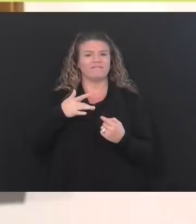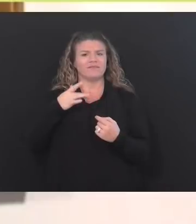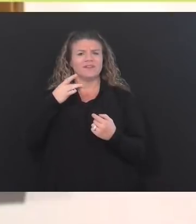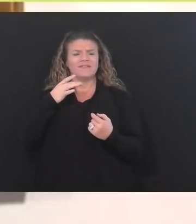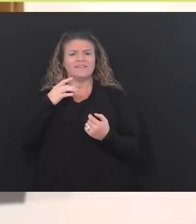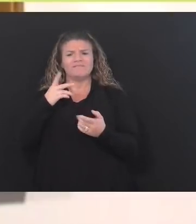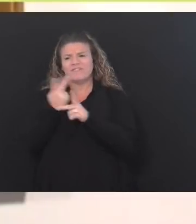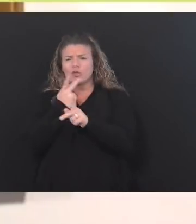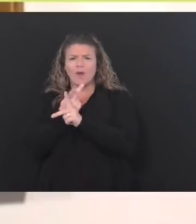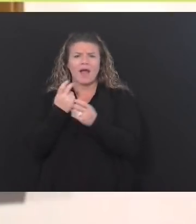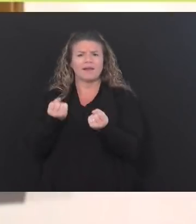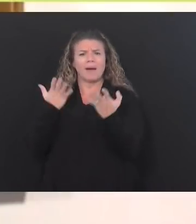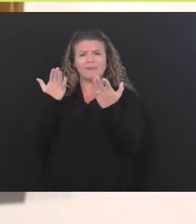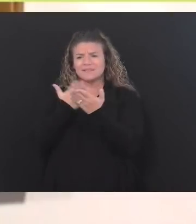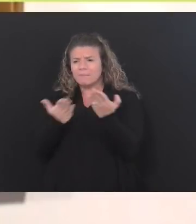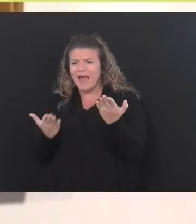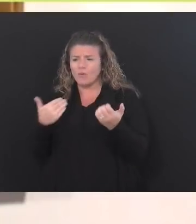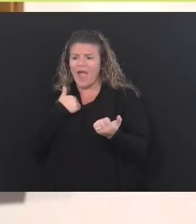and